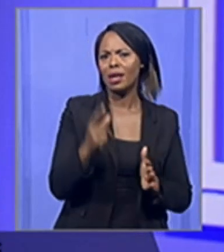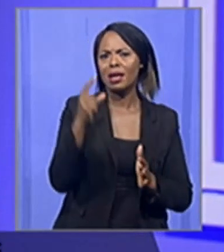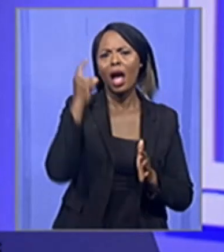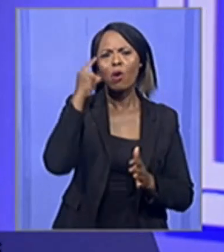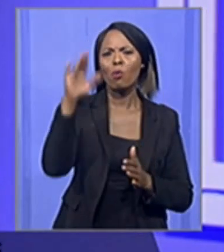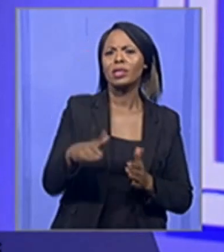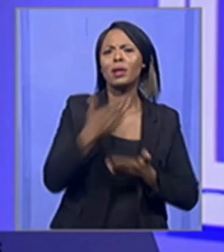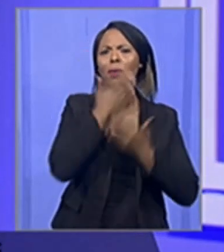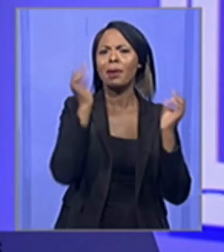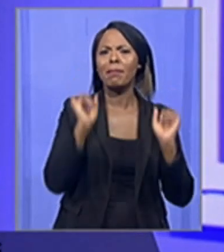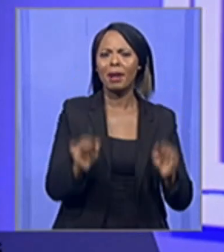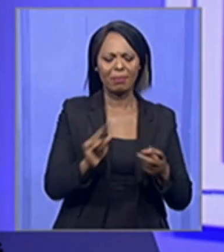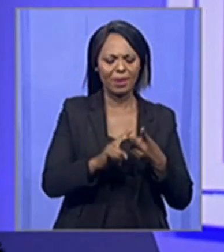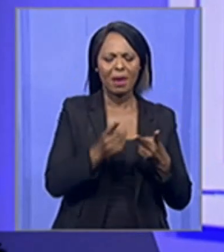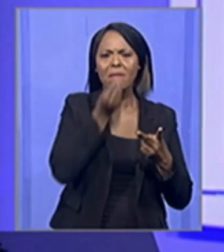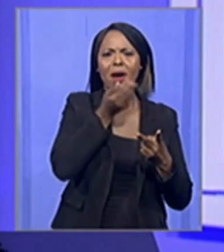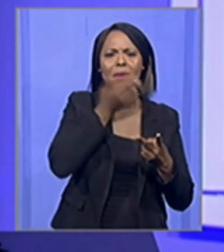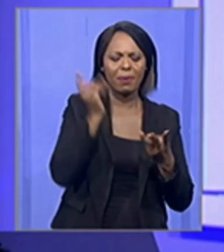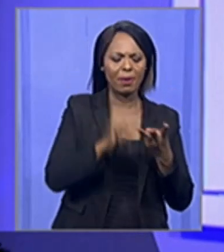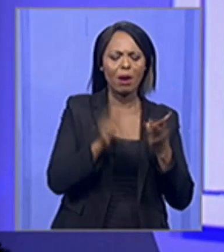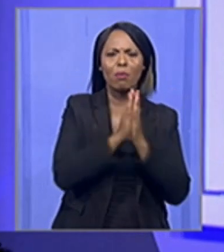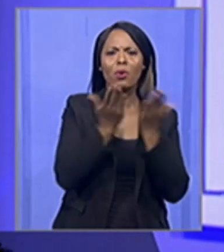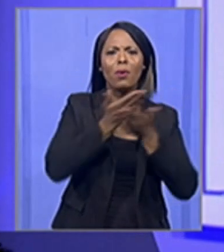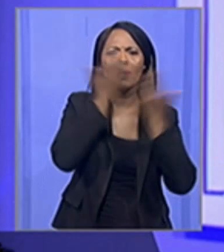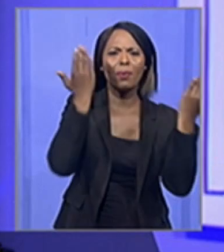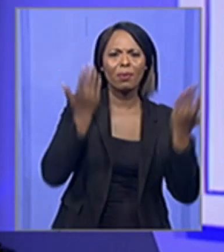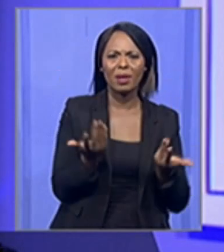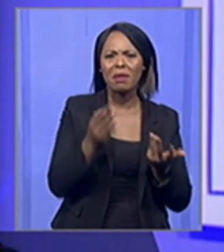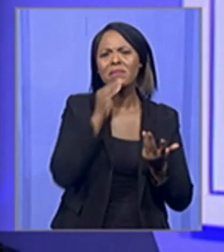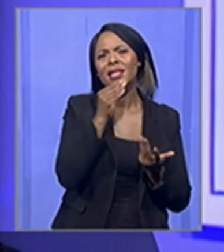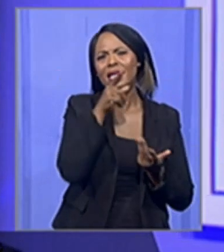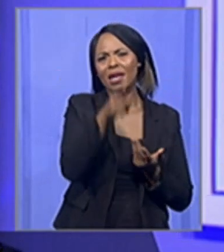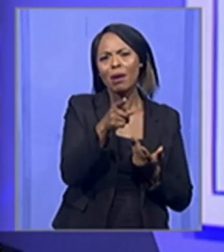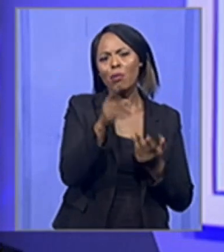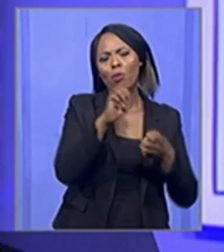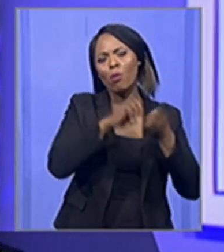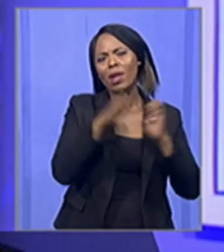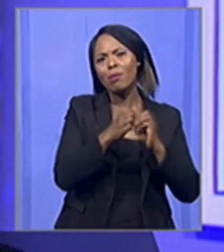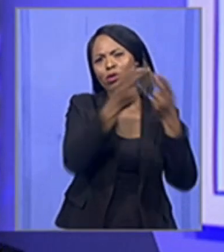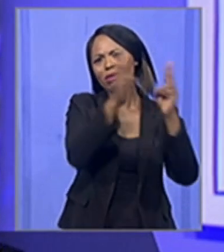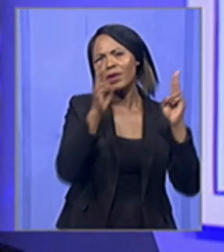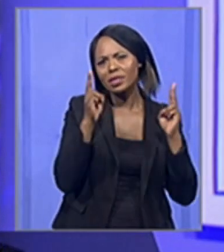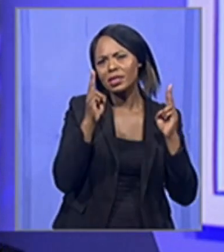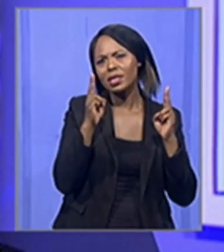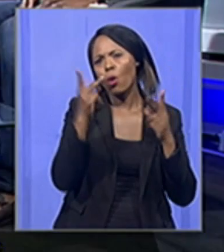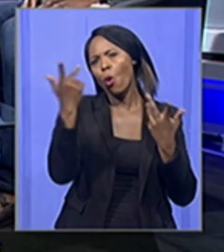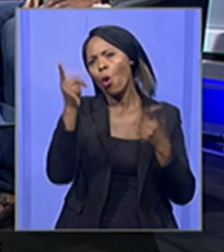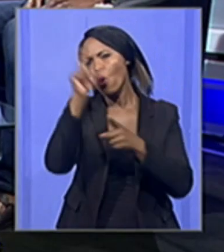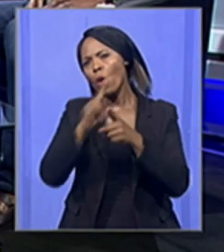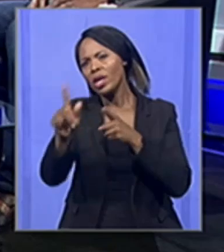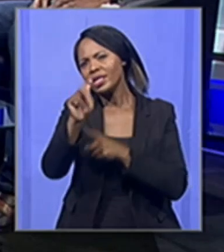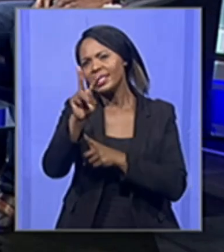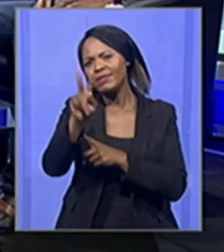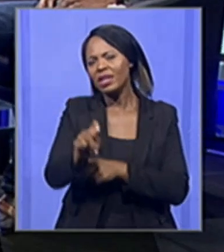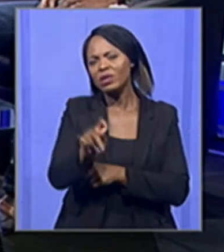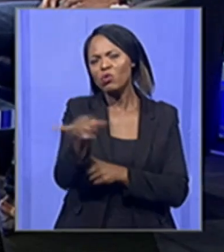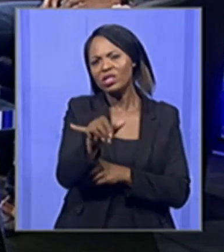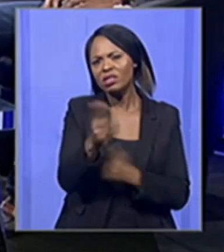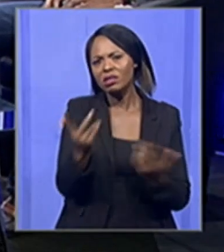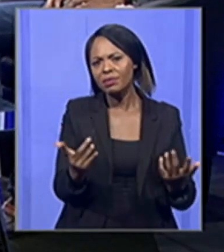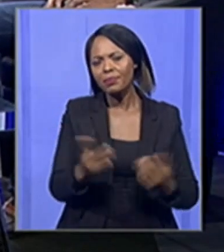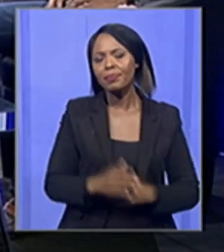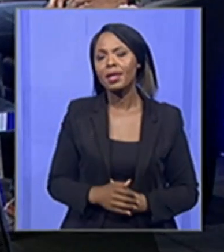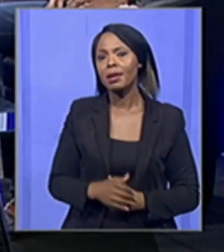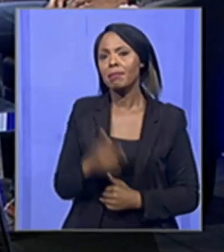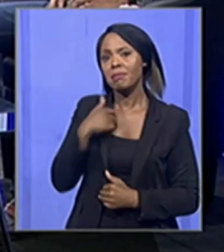marobalo ka mantšo a mangwe le dirišwa ke di-college le di-university go ba bothata bo mokae? Well, go ya ka pego re